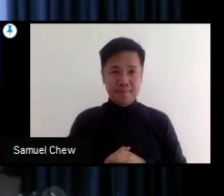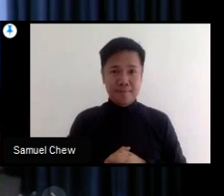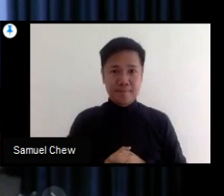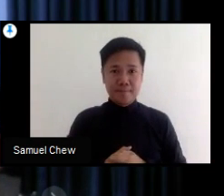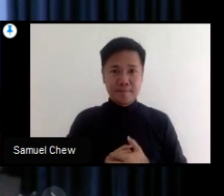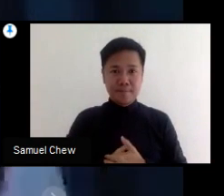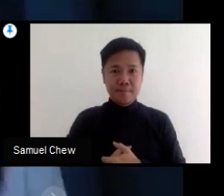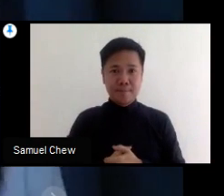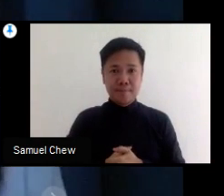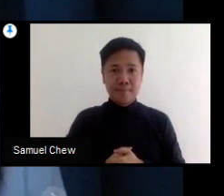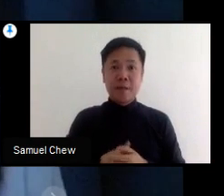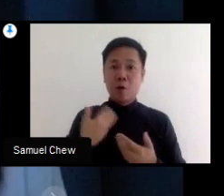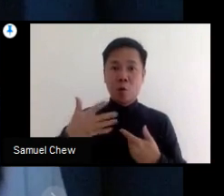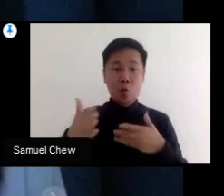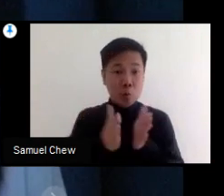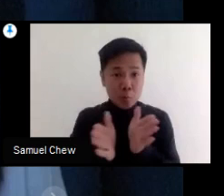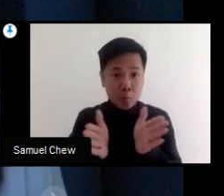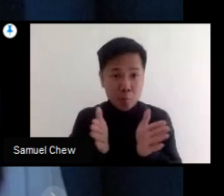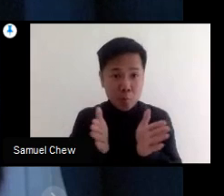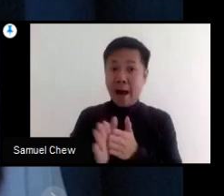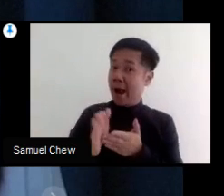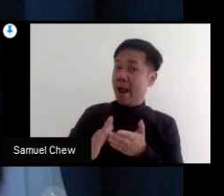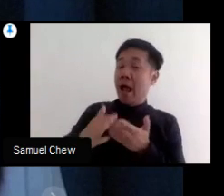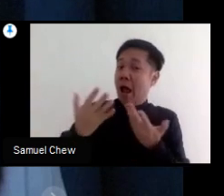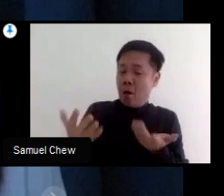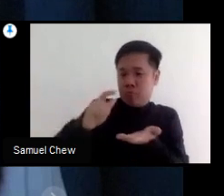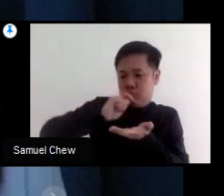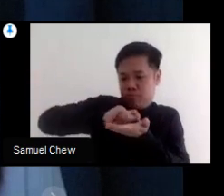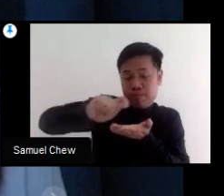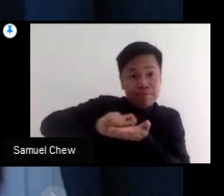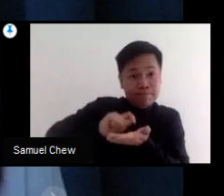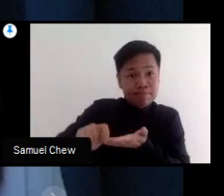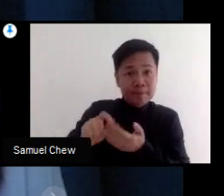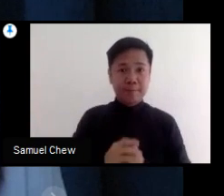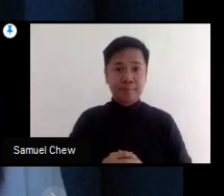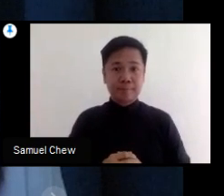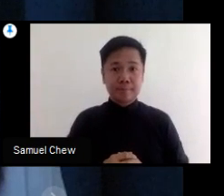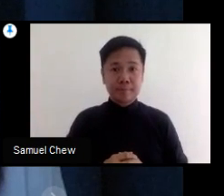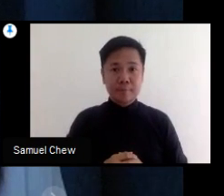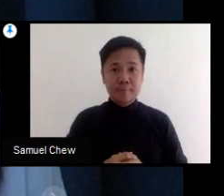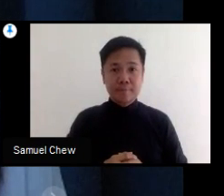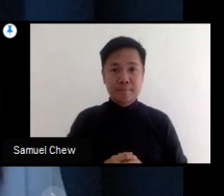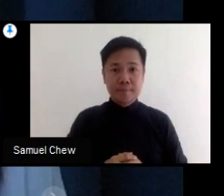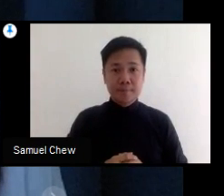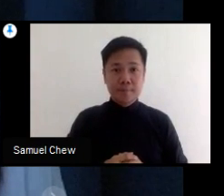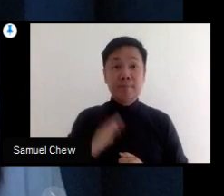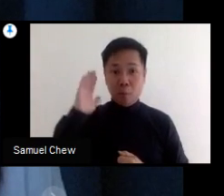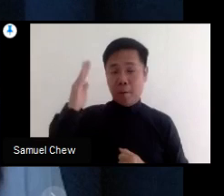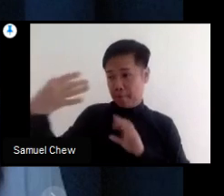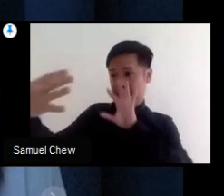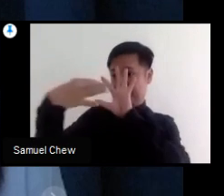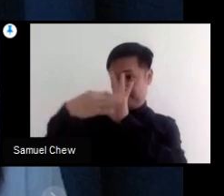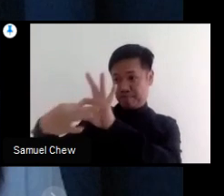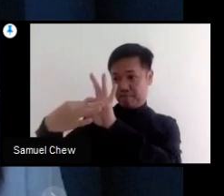have explained the rationale behind how this was prepared, but we will work with the concerned delegations to